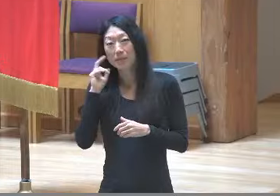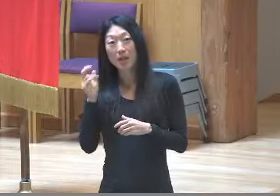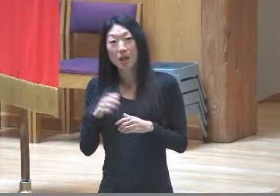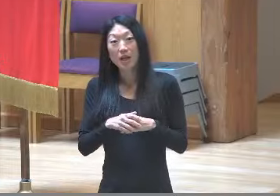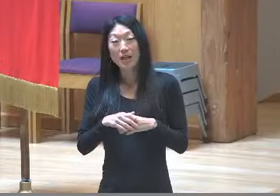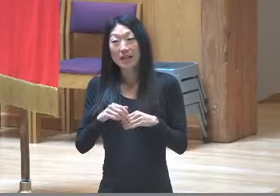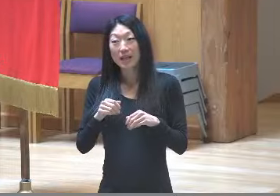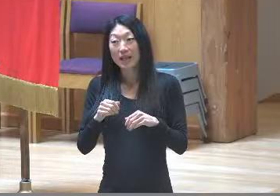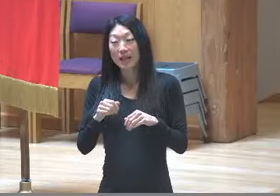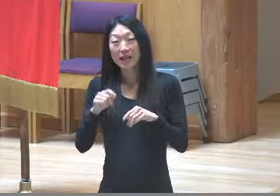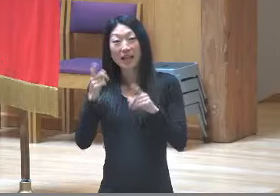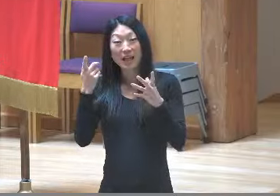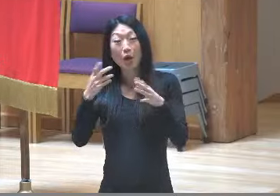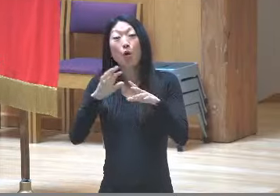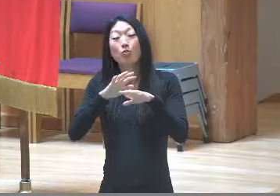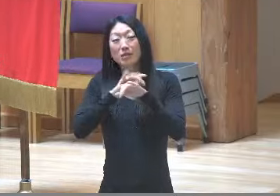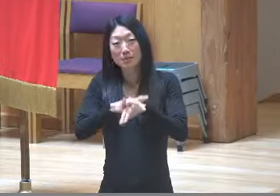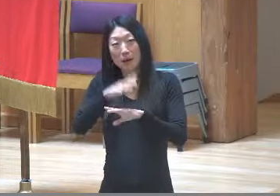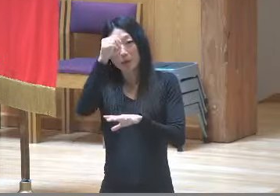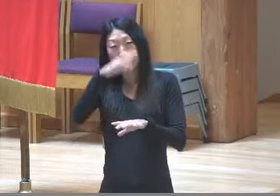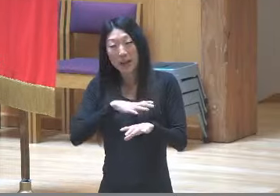Spidey and Friends. What does Spidey have?